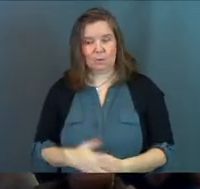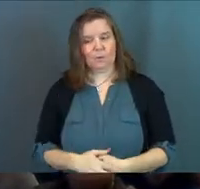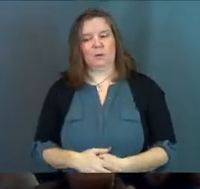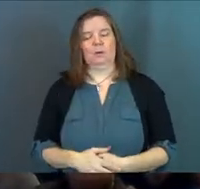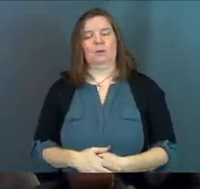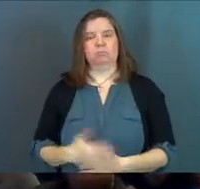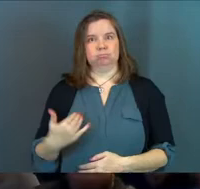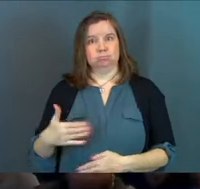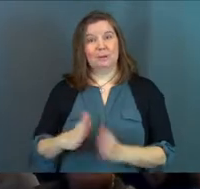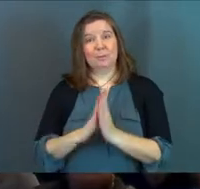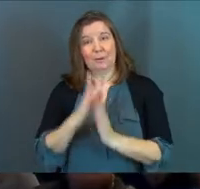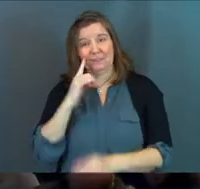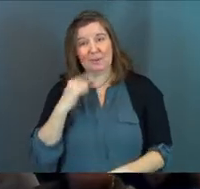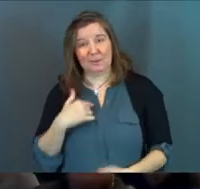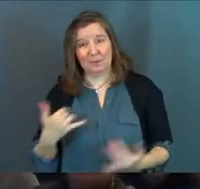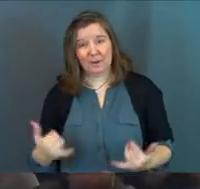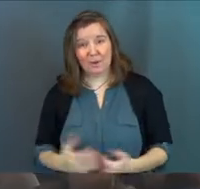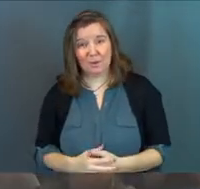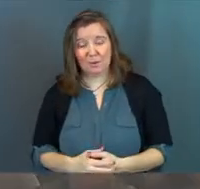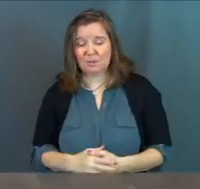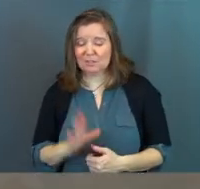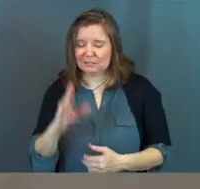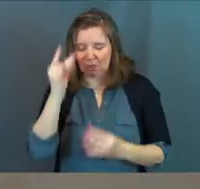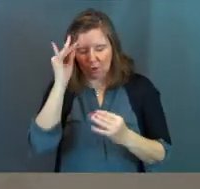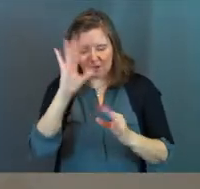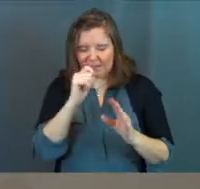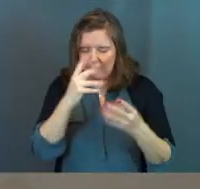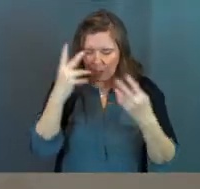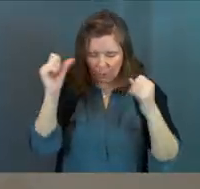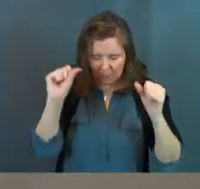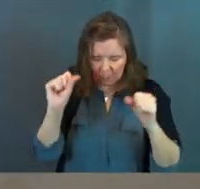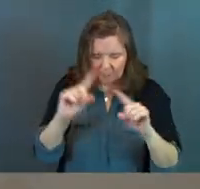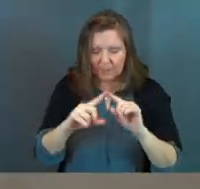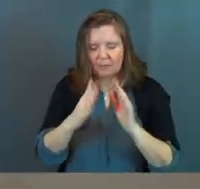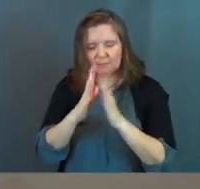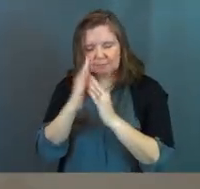yeah. Pray for me right now. Just in your thoughts, not out loud.